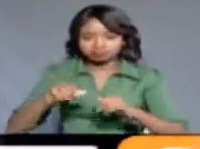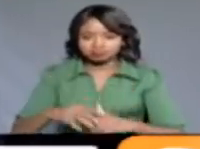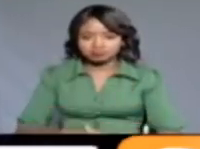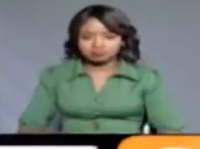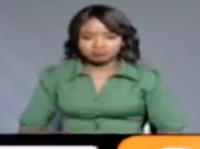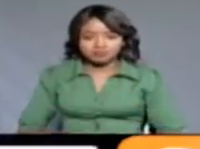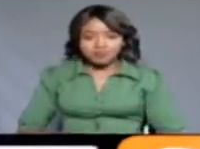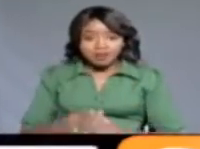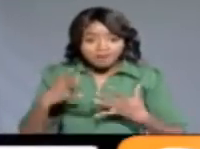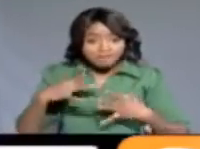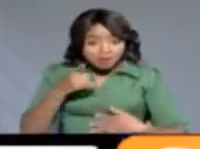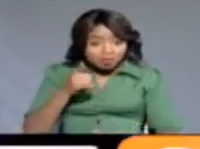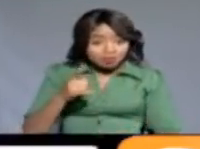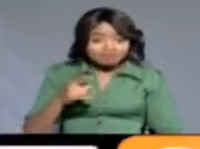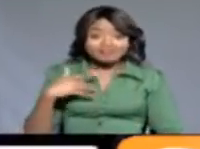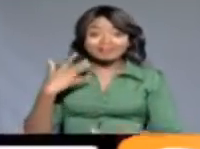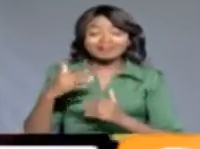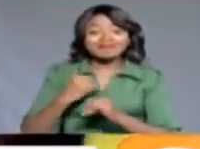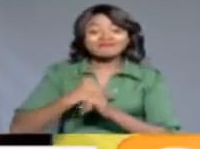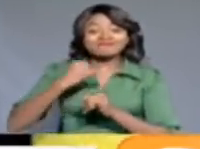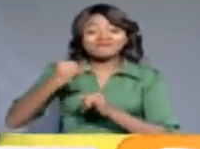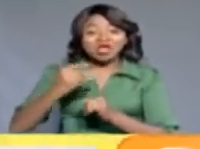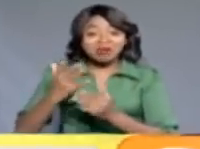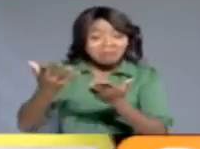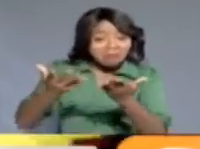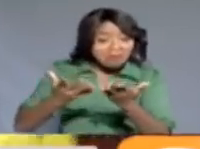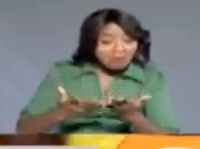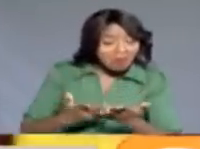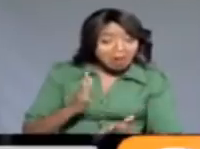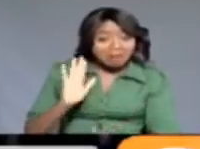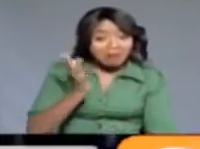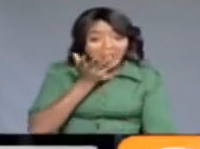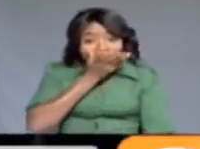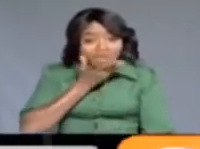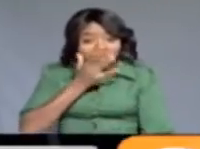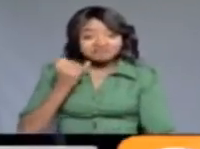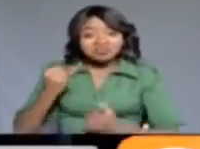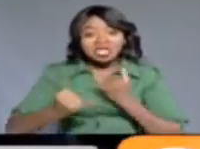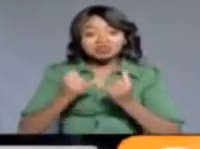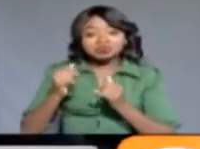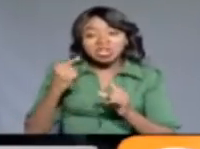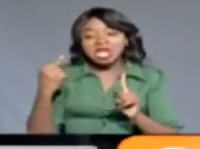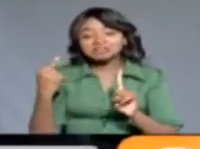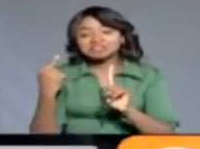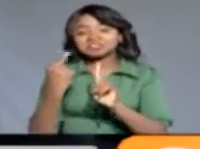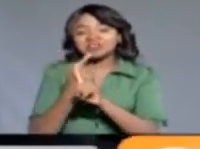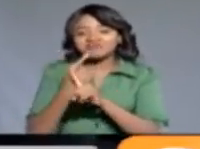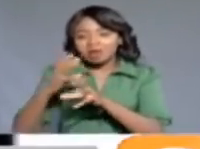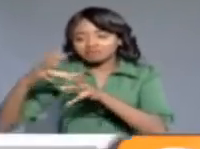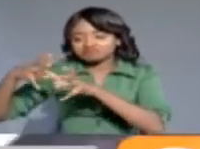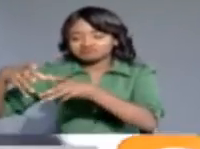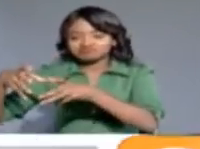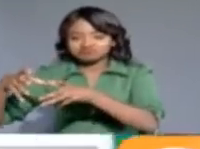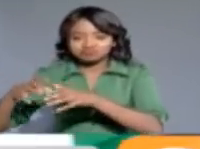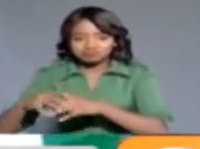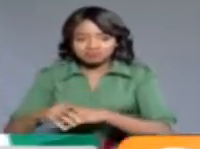The Zimbabweans were finally allowed back in the stadium to enjoy the games from a different section from where they had been before.